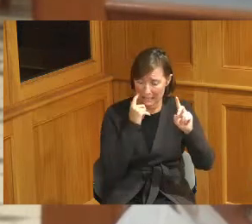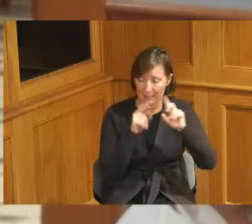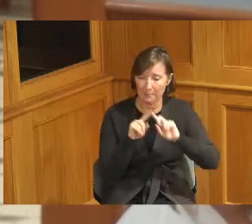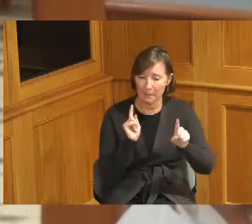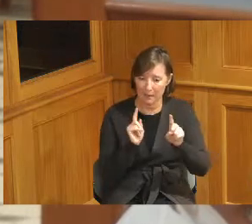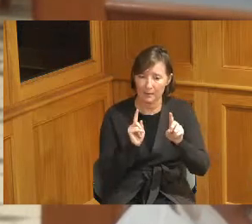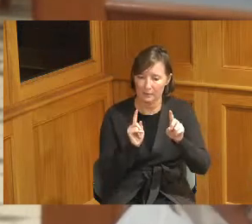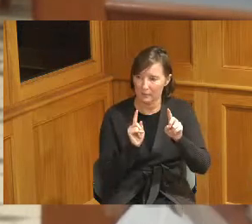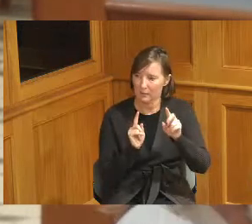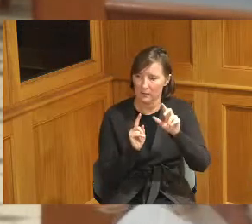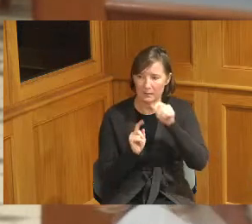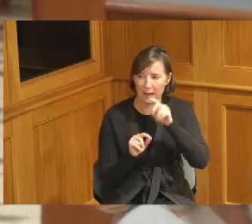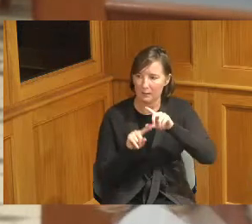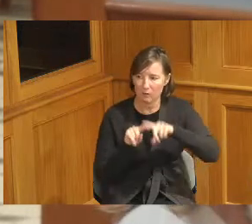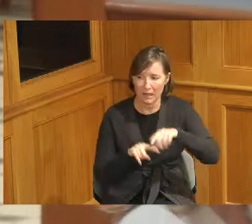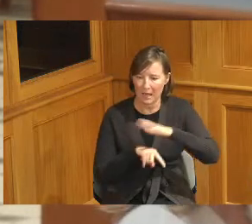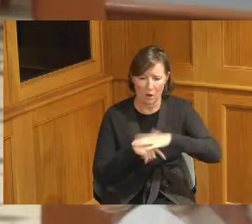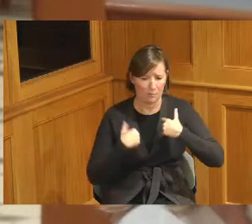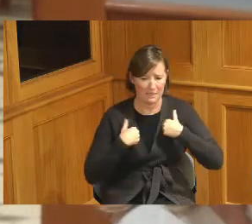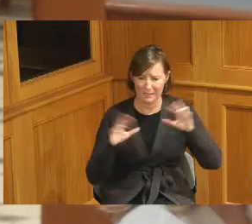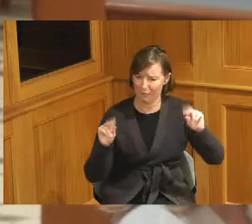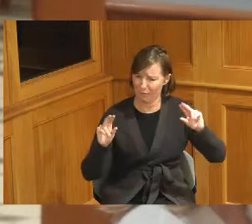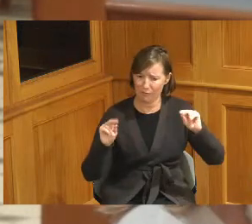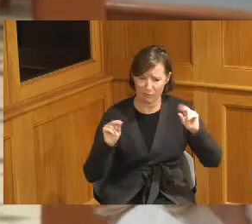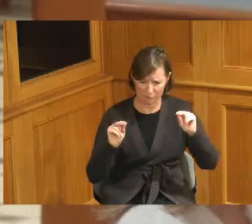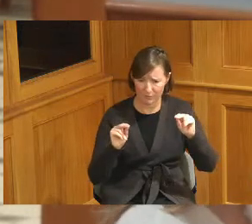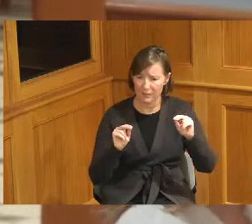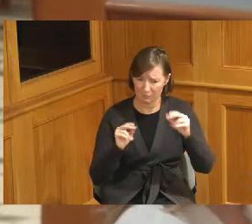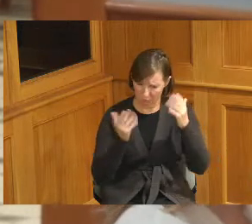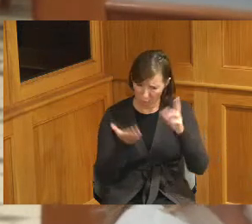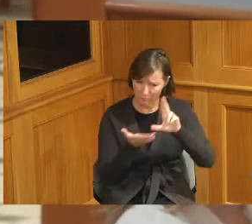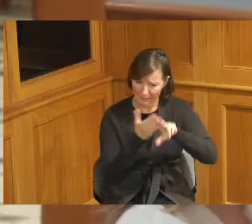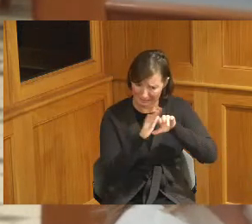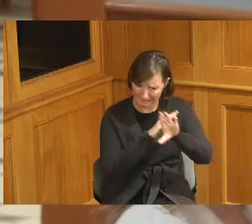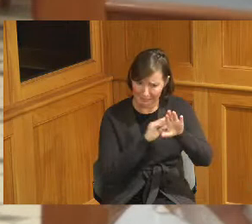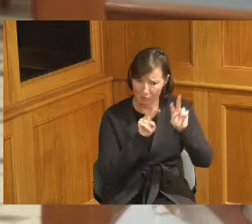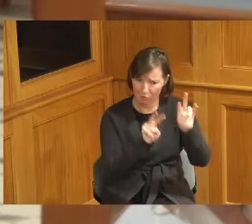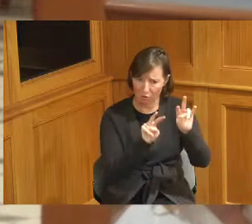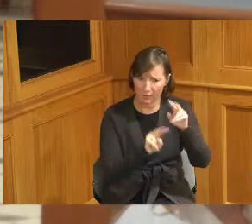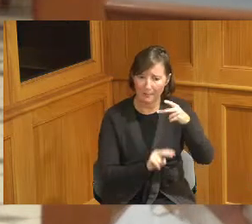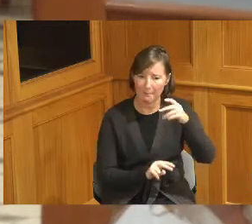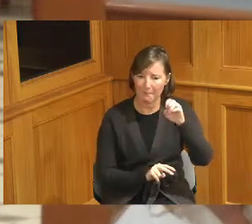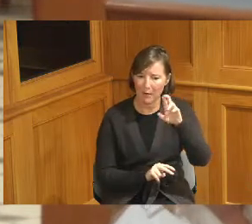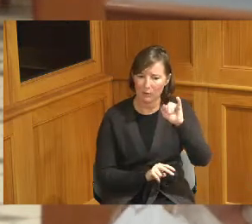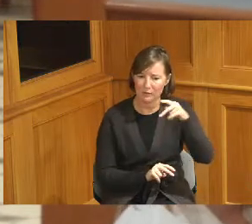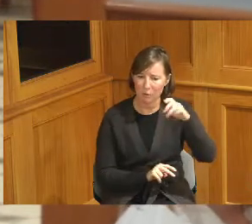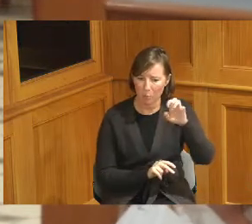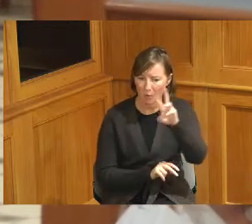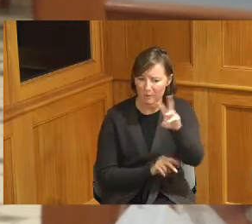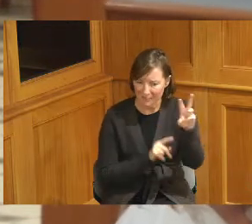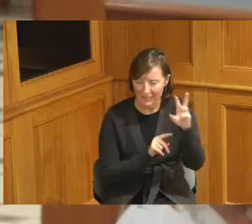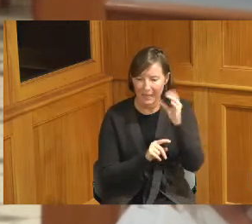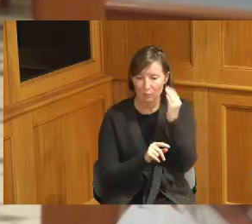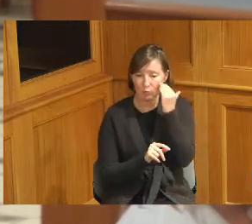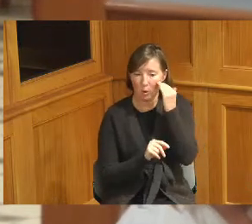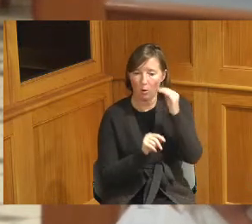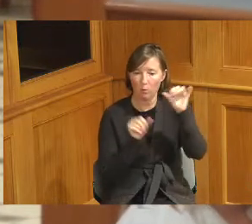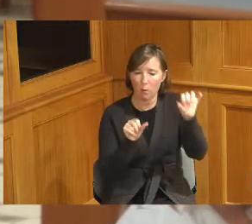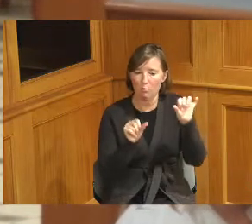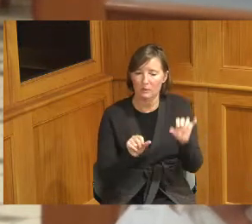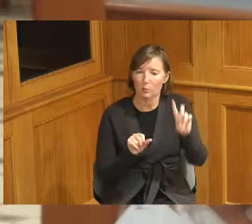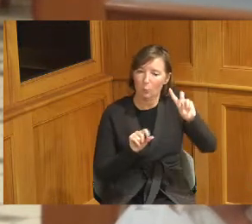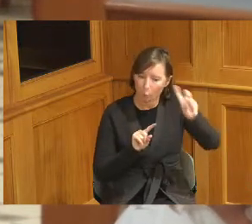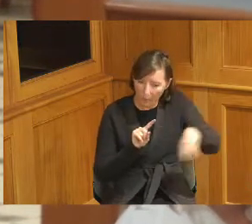sign into Periscope and BidSync, and look at the solicitation so that you'll know when these pre-bid meetings are. And